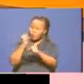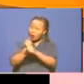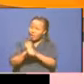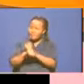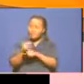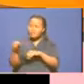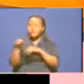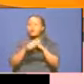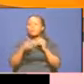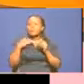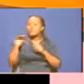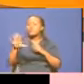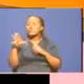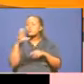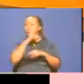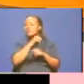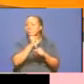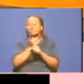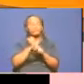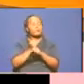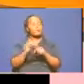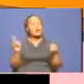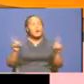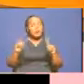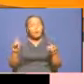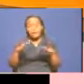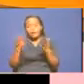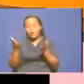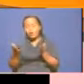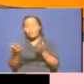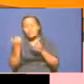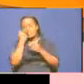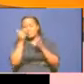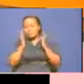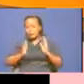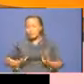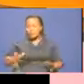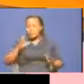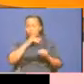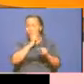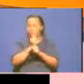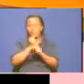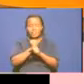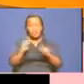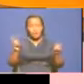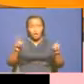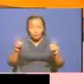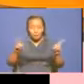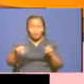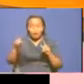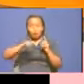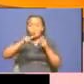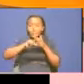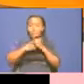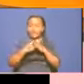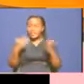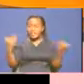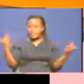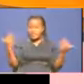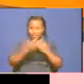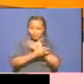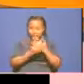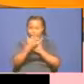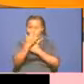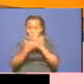miss your work, mm-hmm. or we don't want the patient to miss his or her work as well. So we have started this nighttime dialysis, which runs from 8 p.m. to 8 a.m.